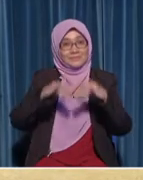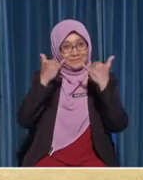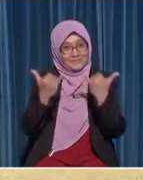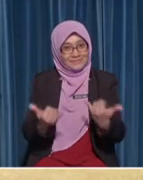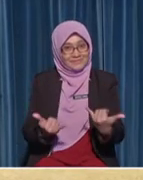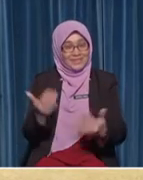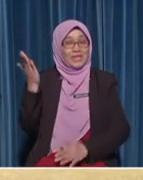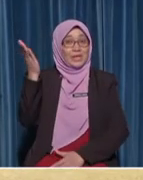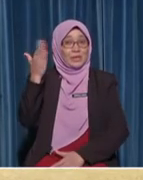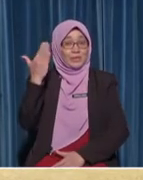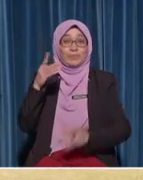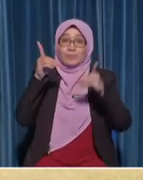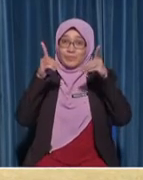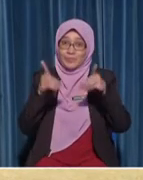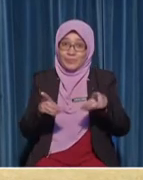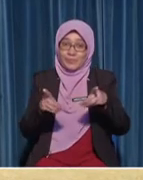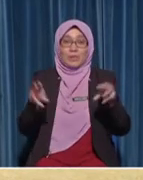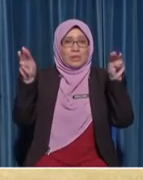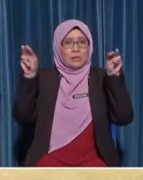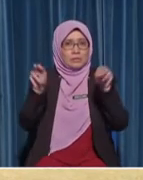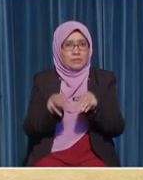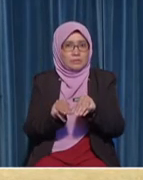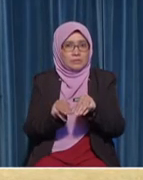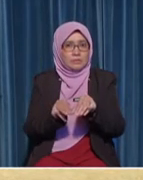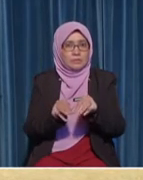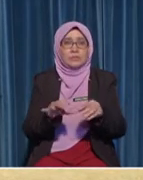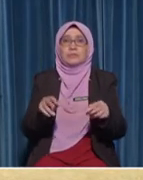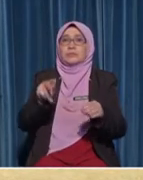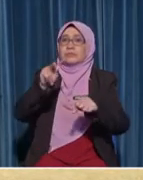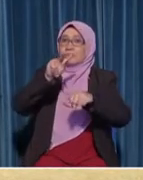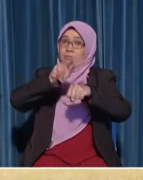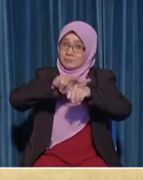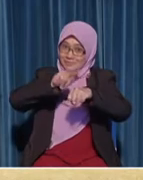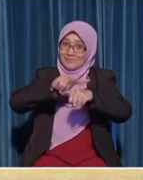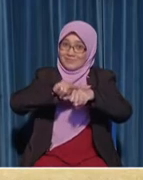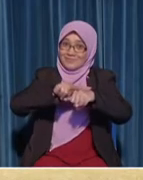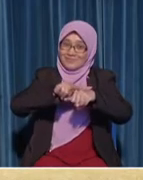Now, let's determine the mass of the pumpkin.